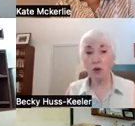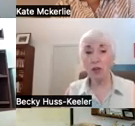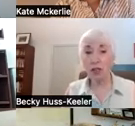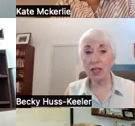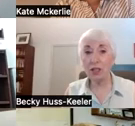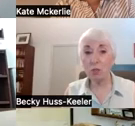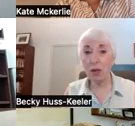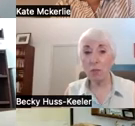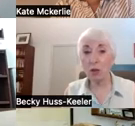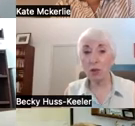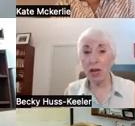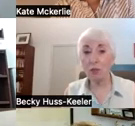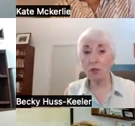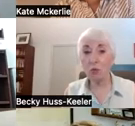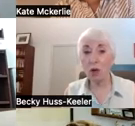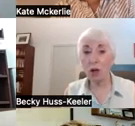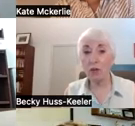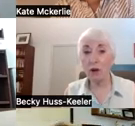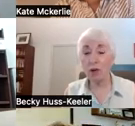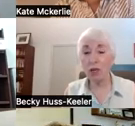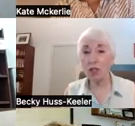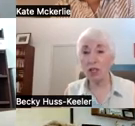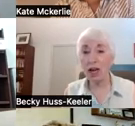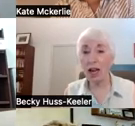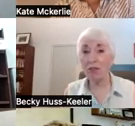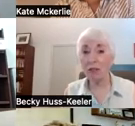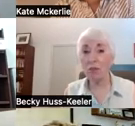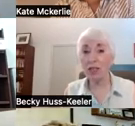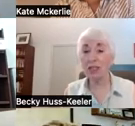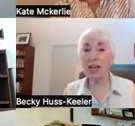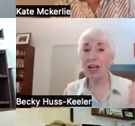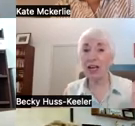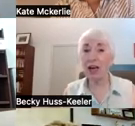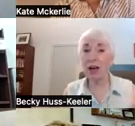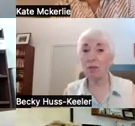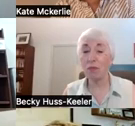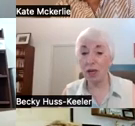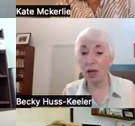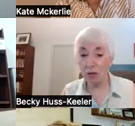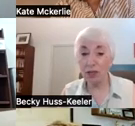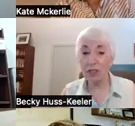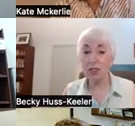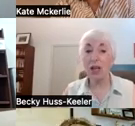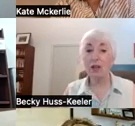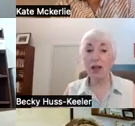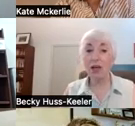enough for that these people to be able to work on their own and just not having to be a second income, you know, that this they have